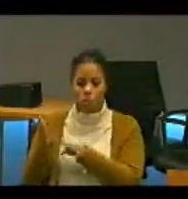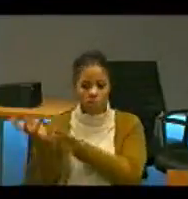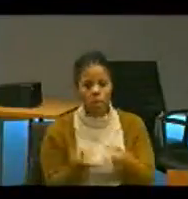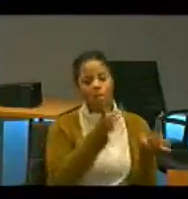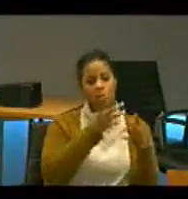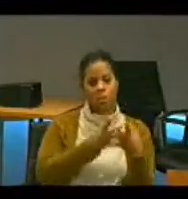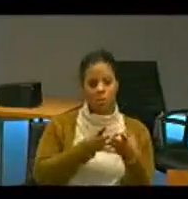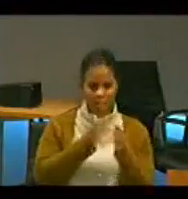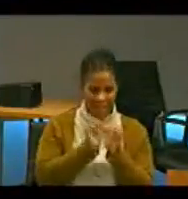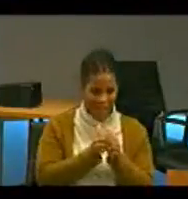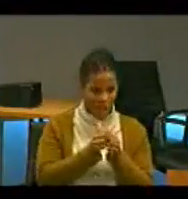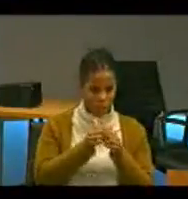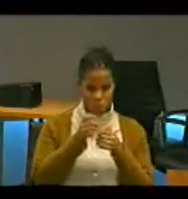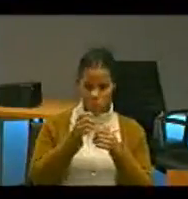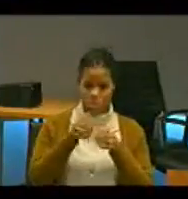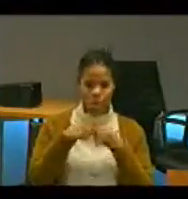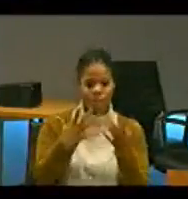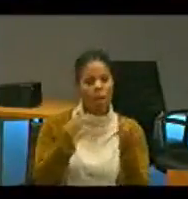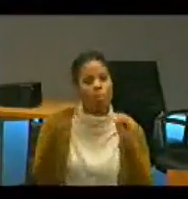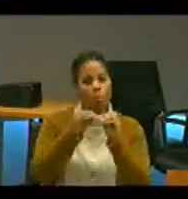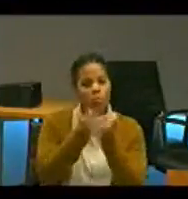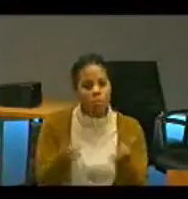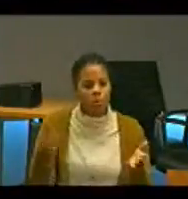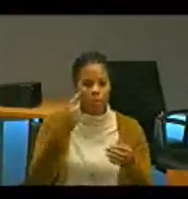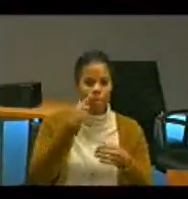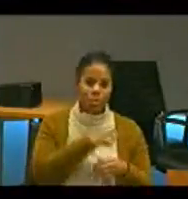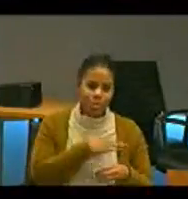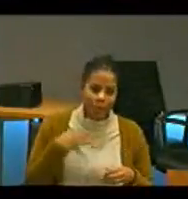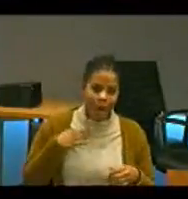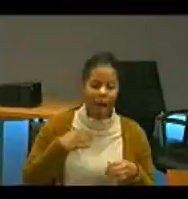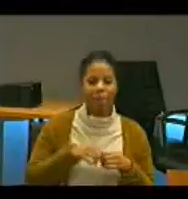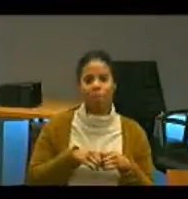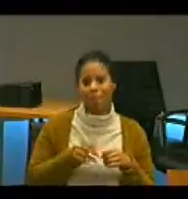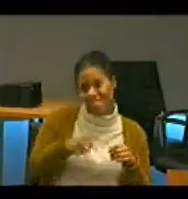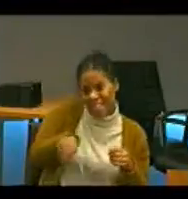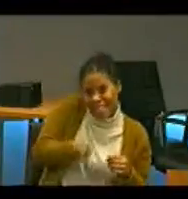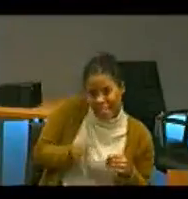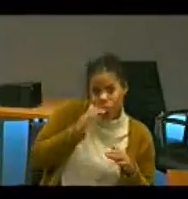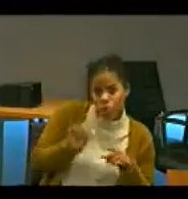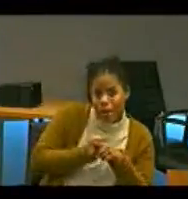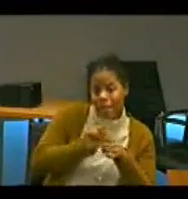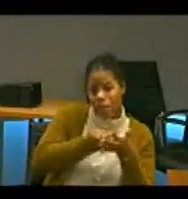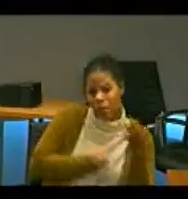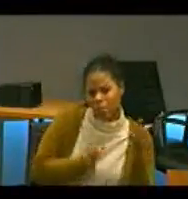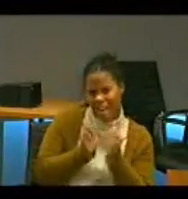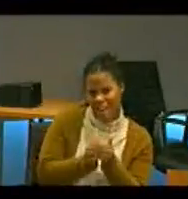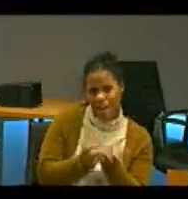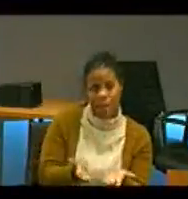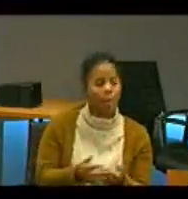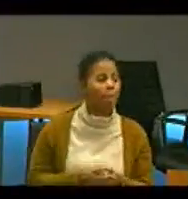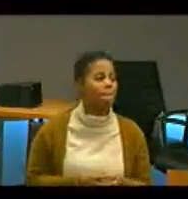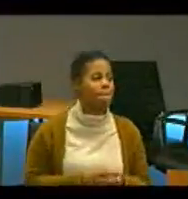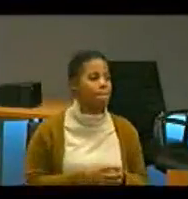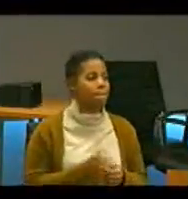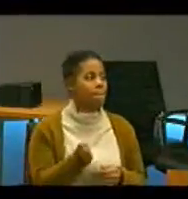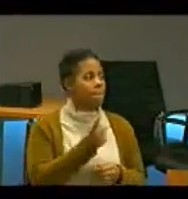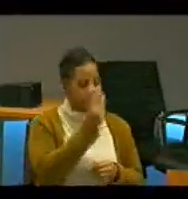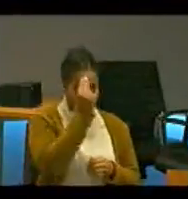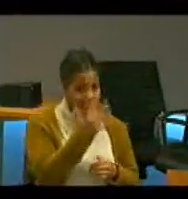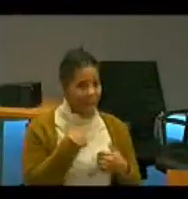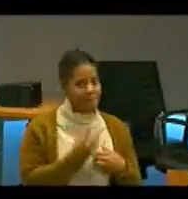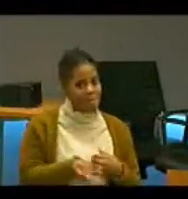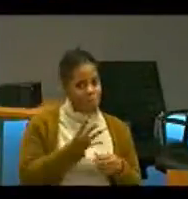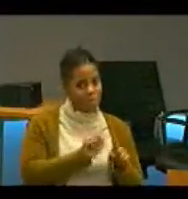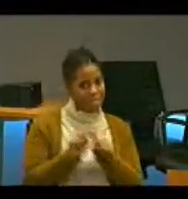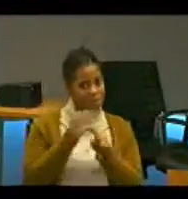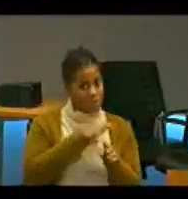personnel resources that would be needed to deal with this issue? And I will say that there are 4 commissioners with questions pending and 8